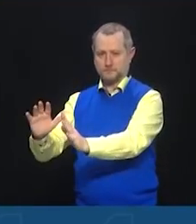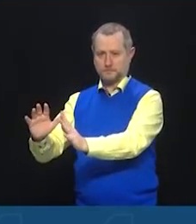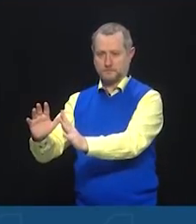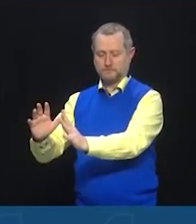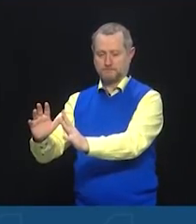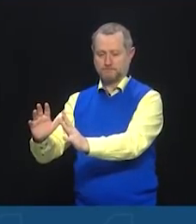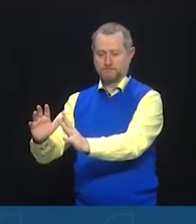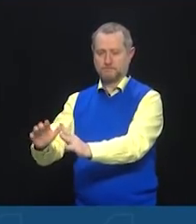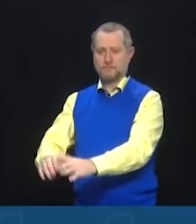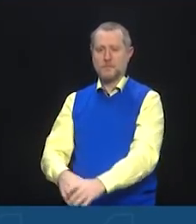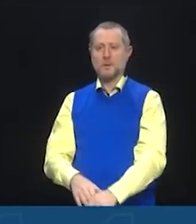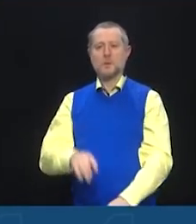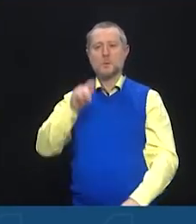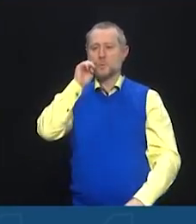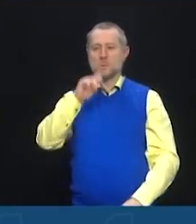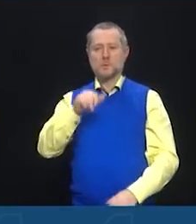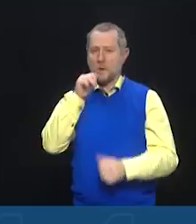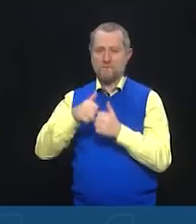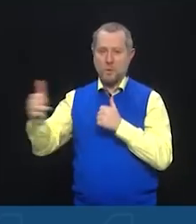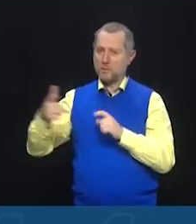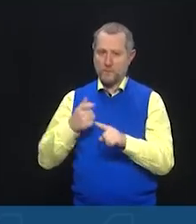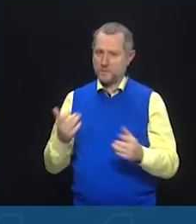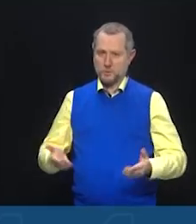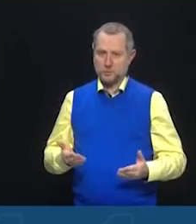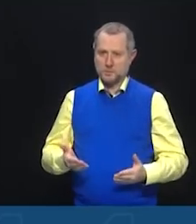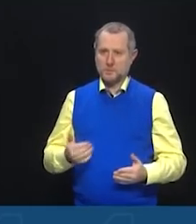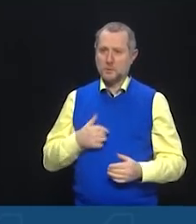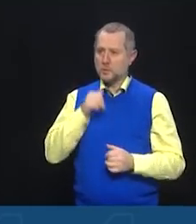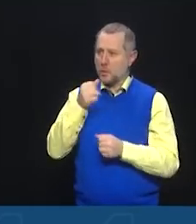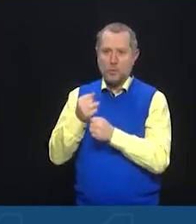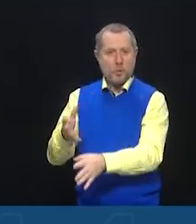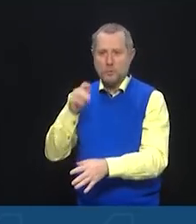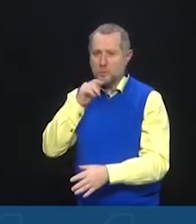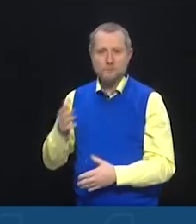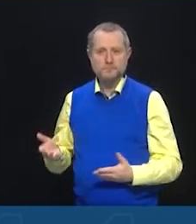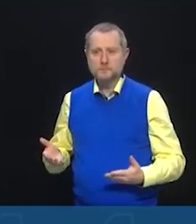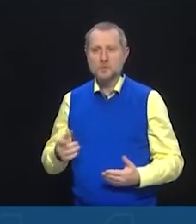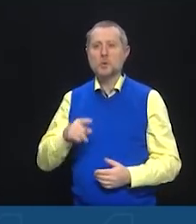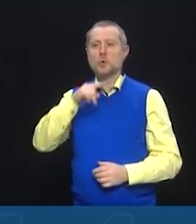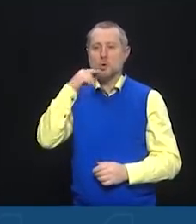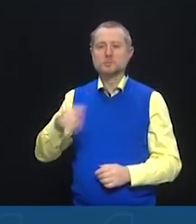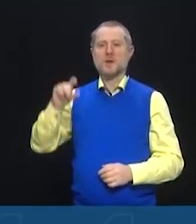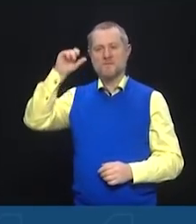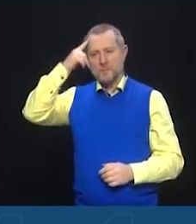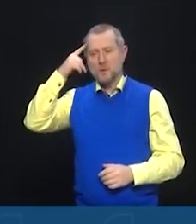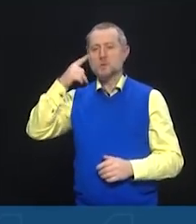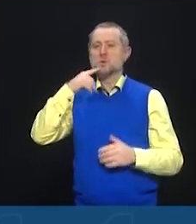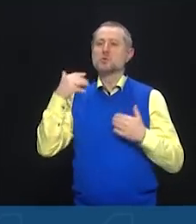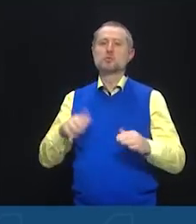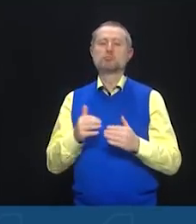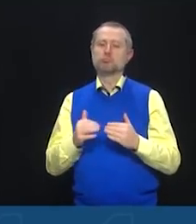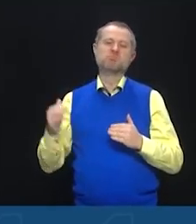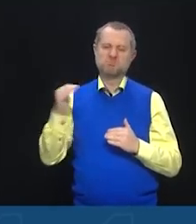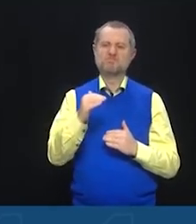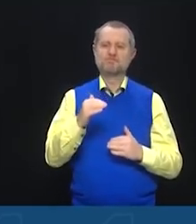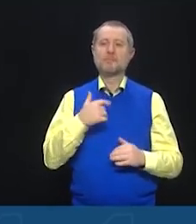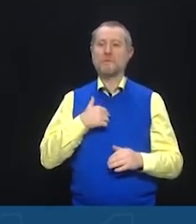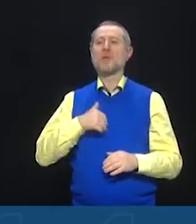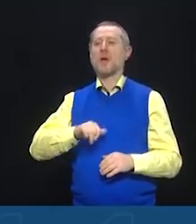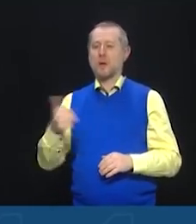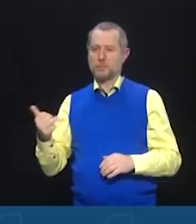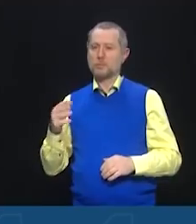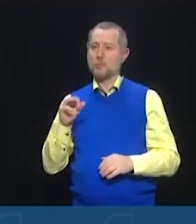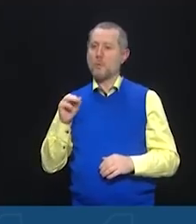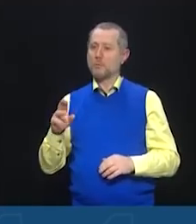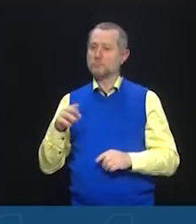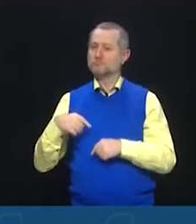in the Ukraine, unprovoked, the aggression by the Russian government, we still have another war that has been unfolding for the last 2